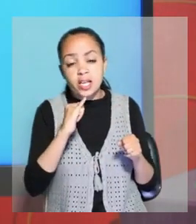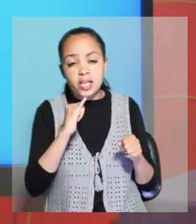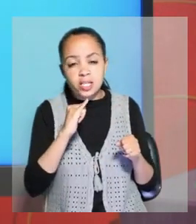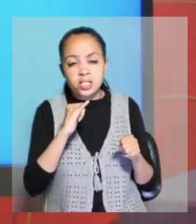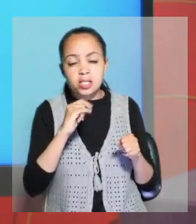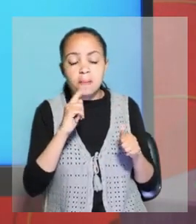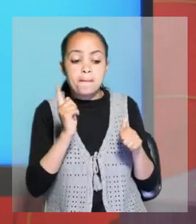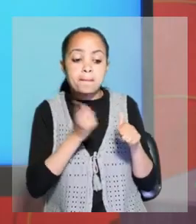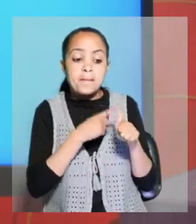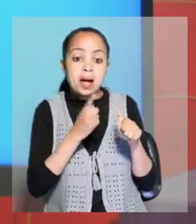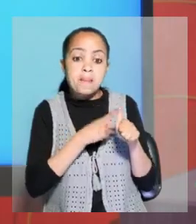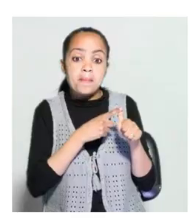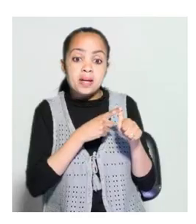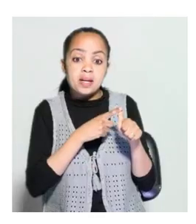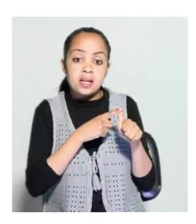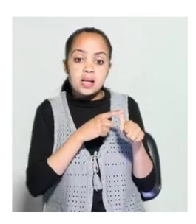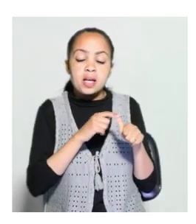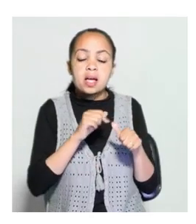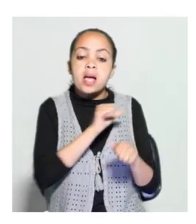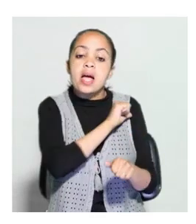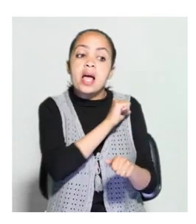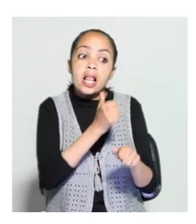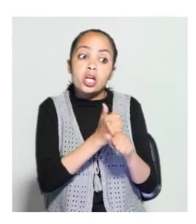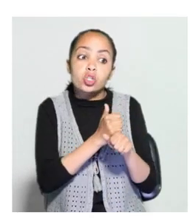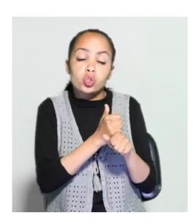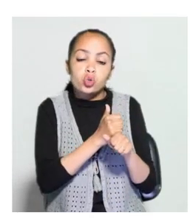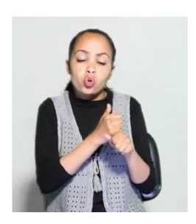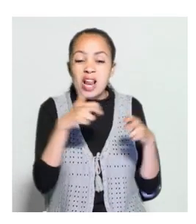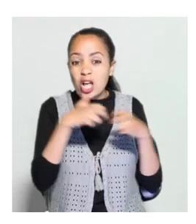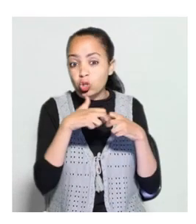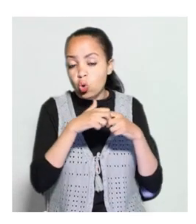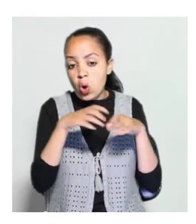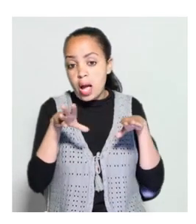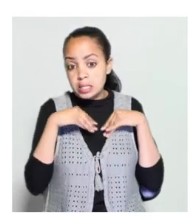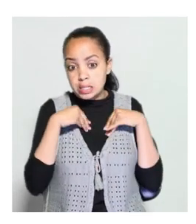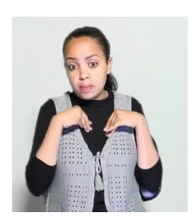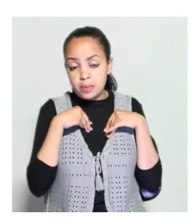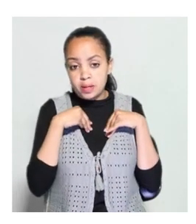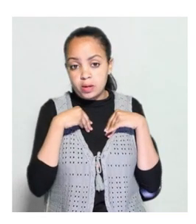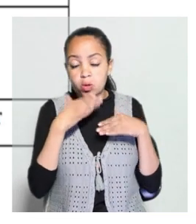be primary electron acceptor here. Well done.